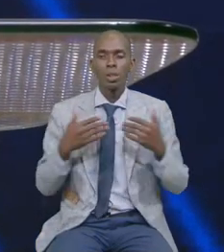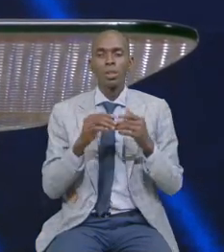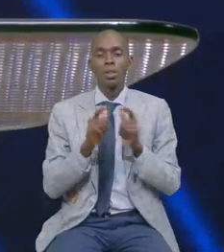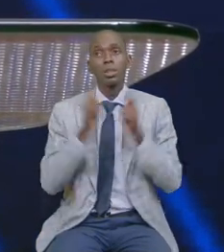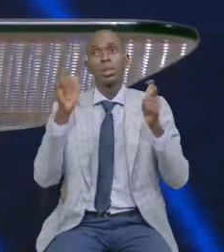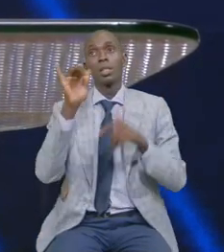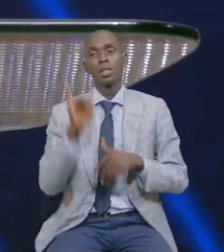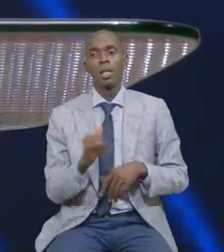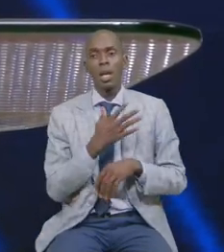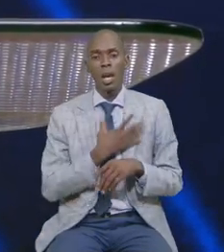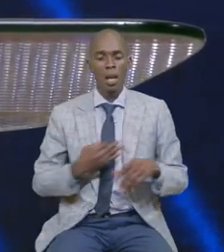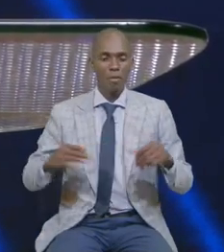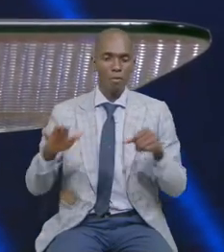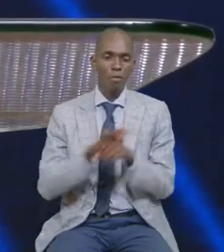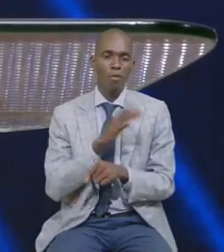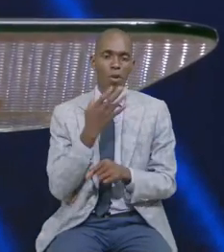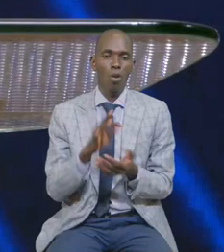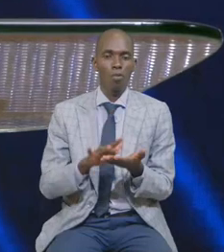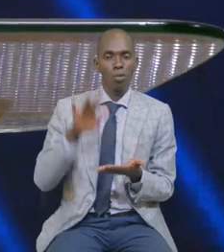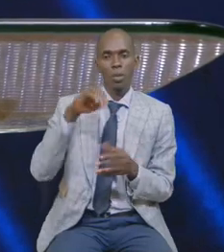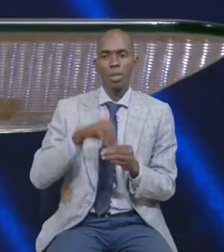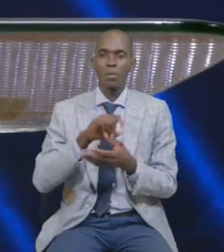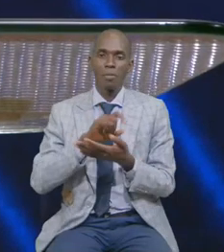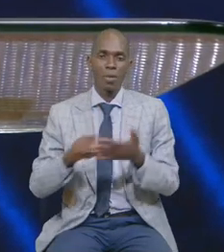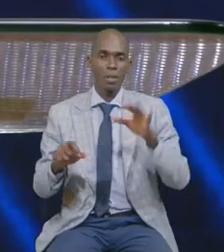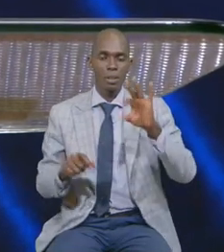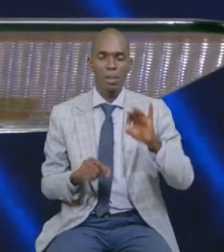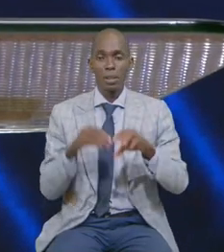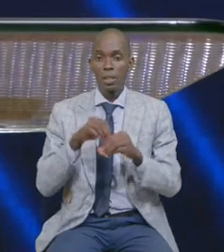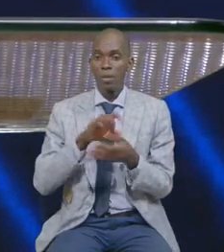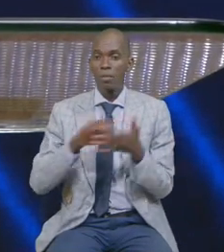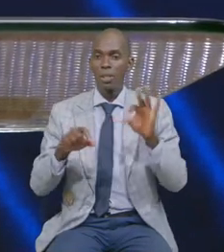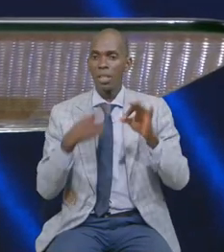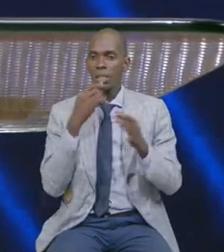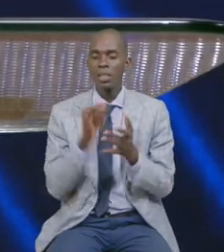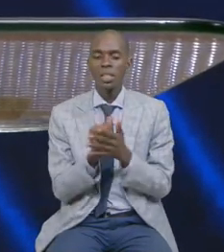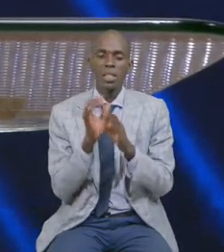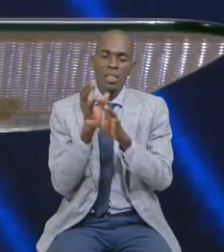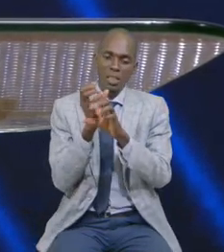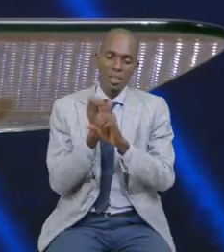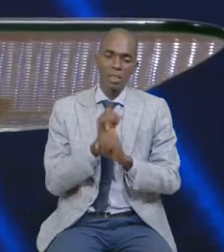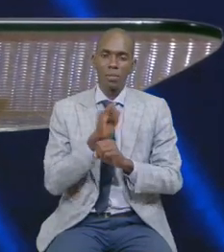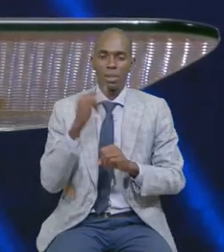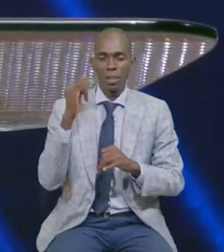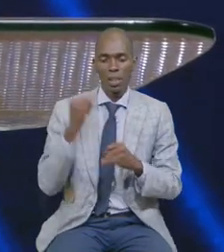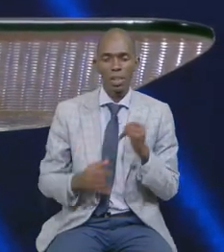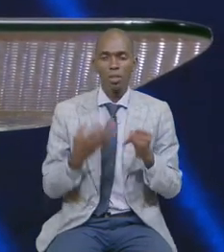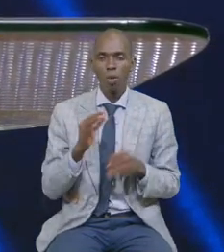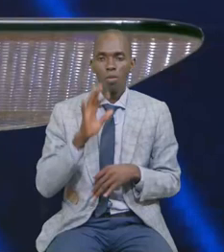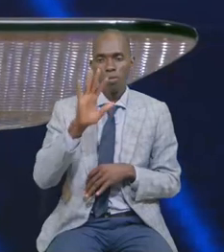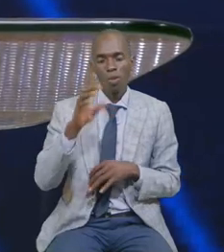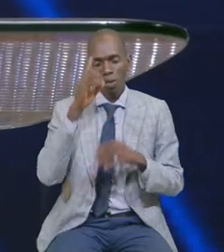and full of Glory verse 9 was nice is receiving the end of your faith